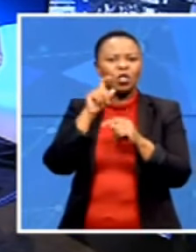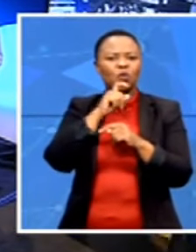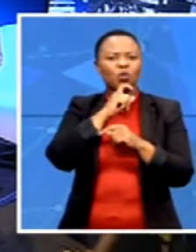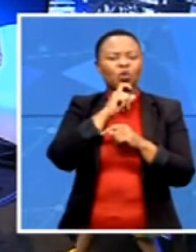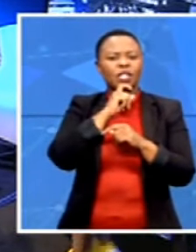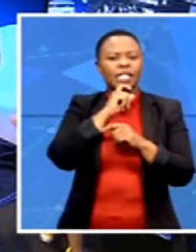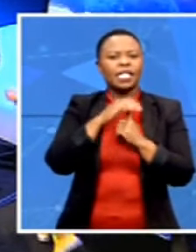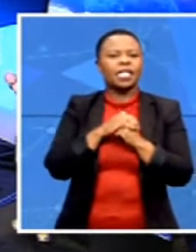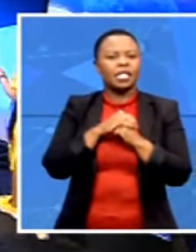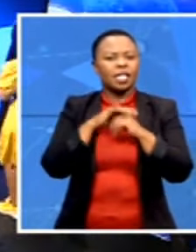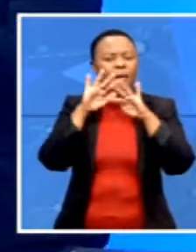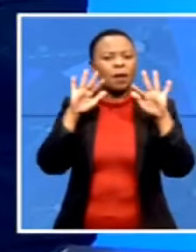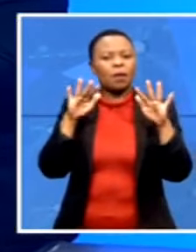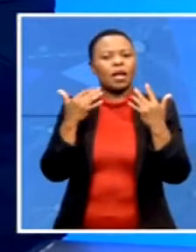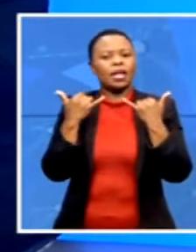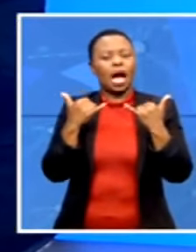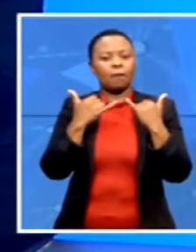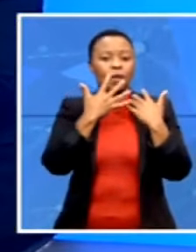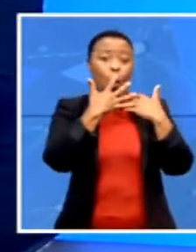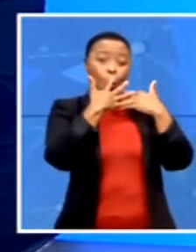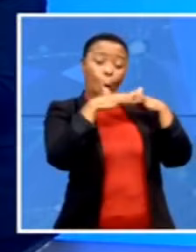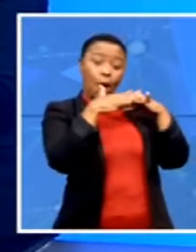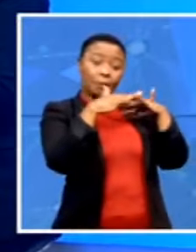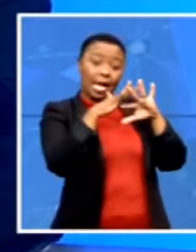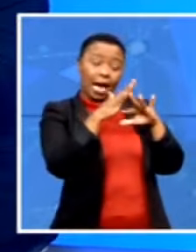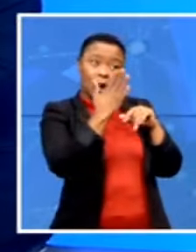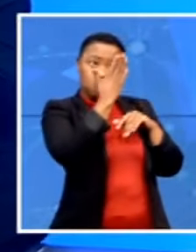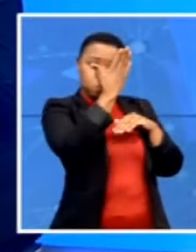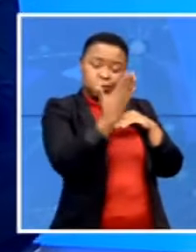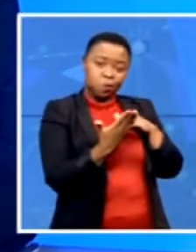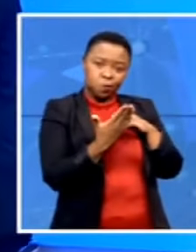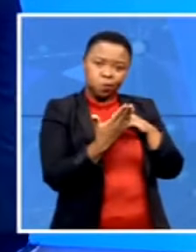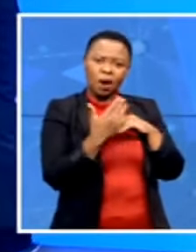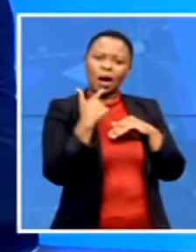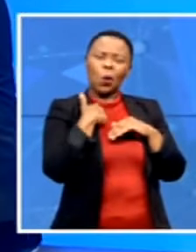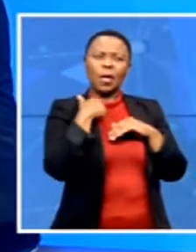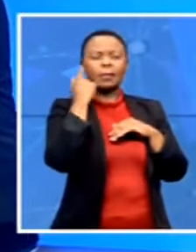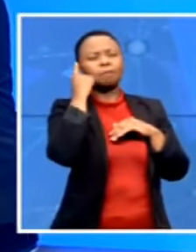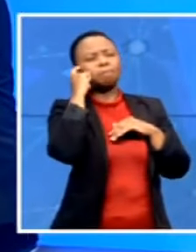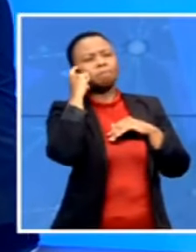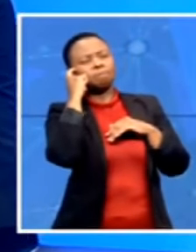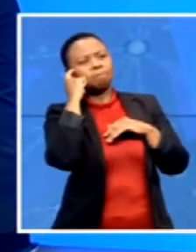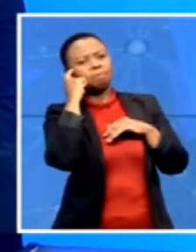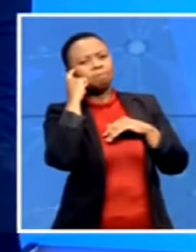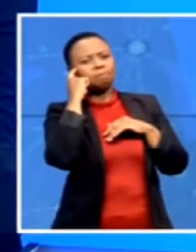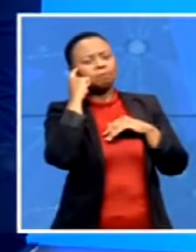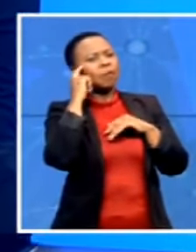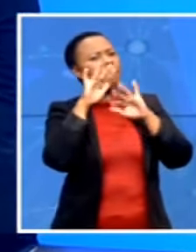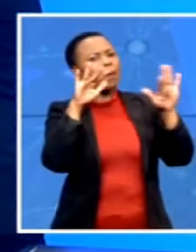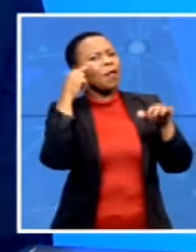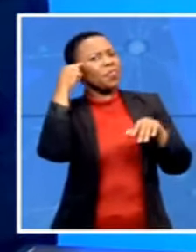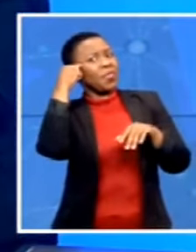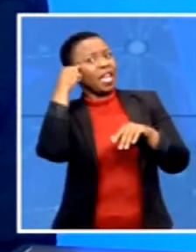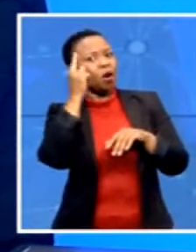like this and we kind of anticipate what the person is thinking, and then we cater to their needs and make